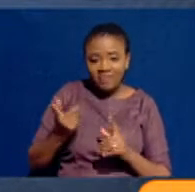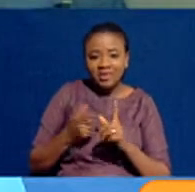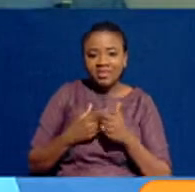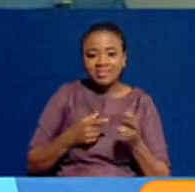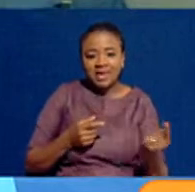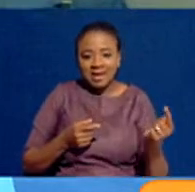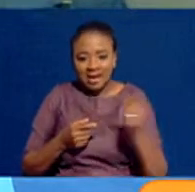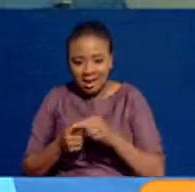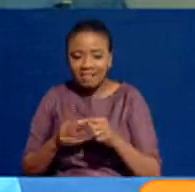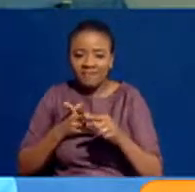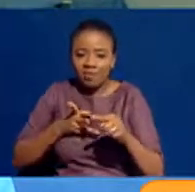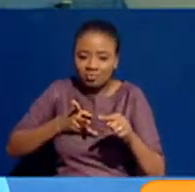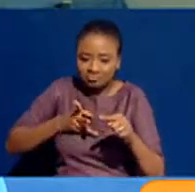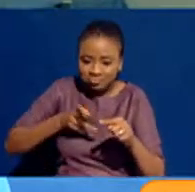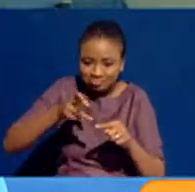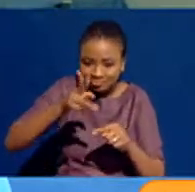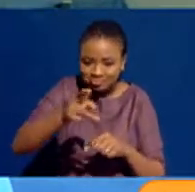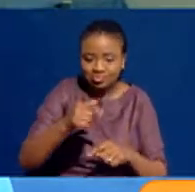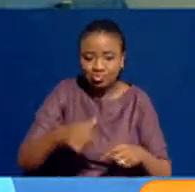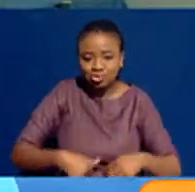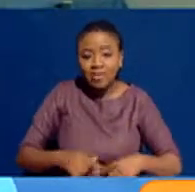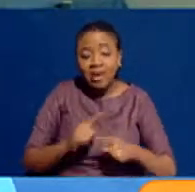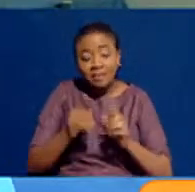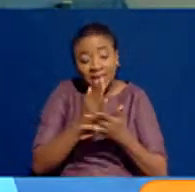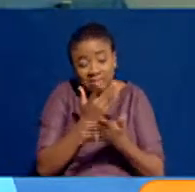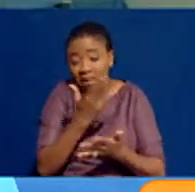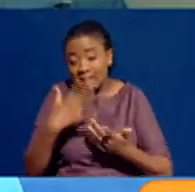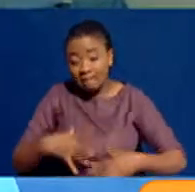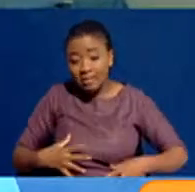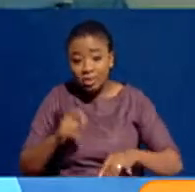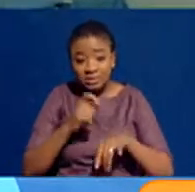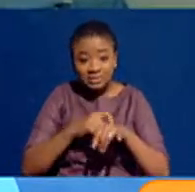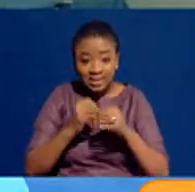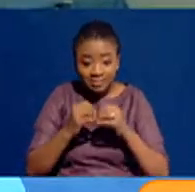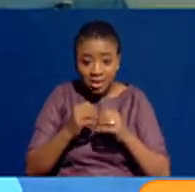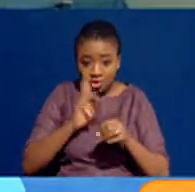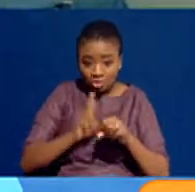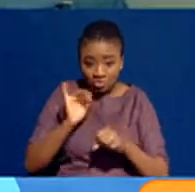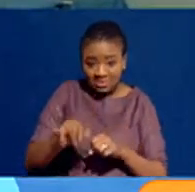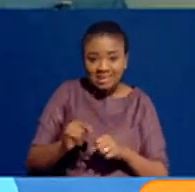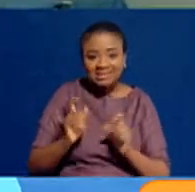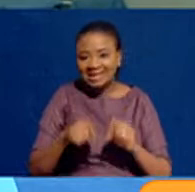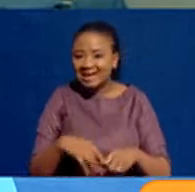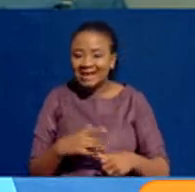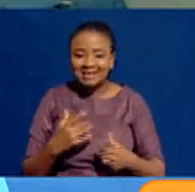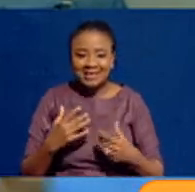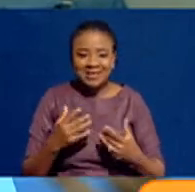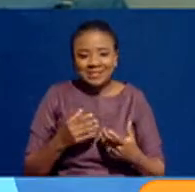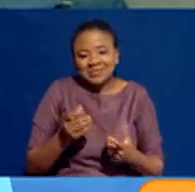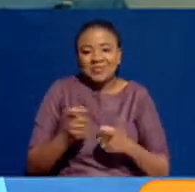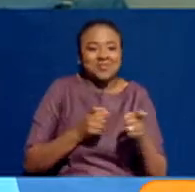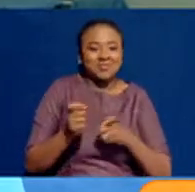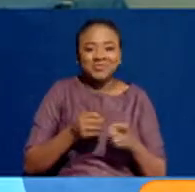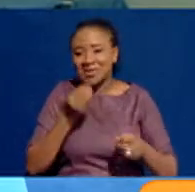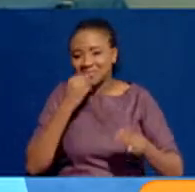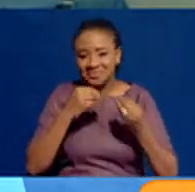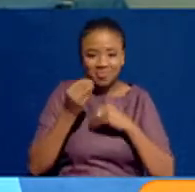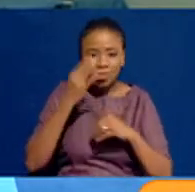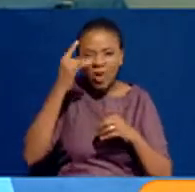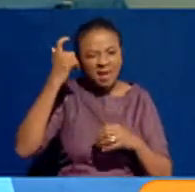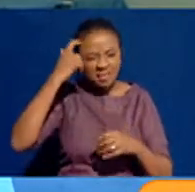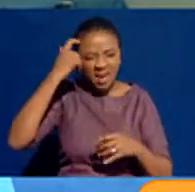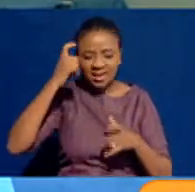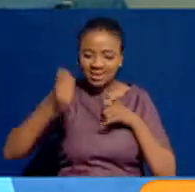surgery. However, there are a number of people, after using balloons, they're able to really maintain their weight over some time. Basically, they've trained their